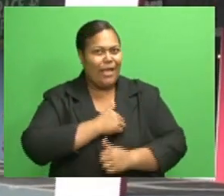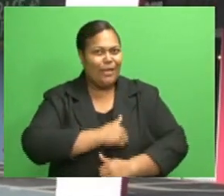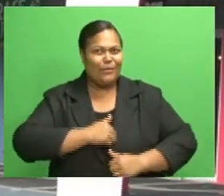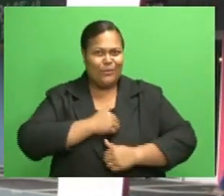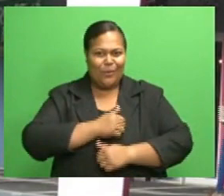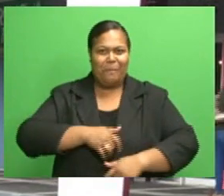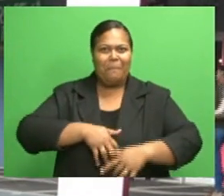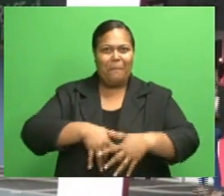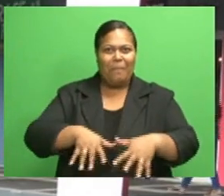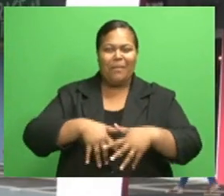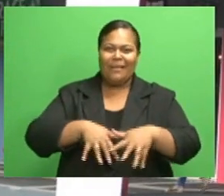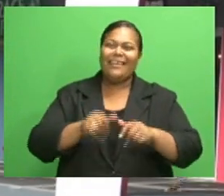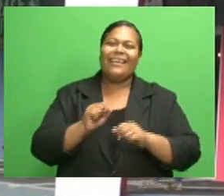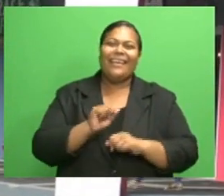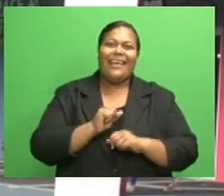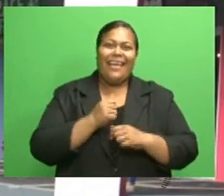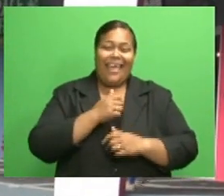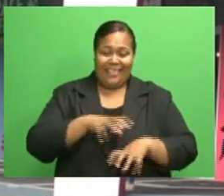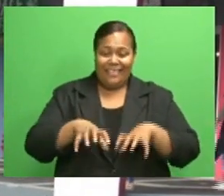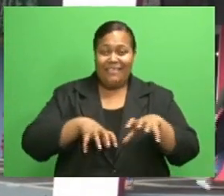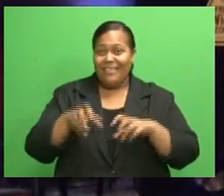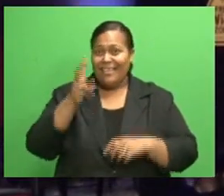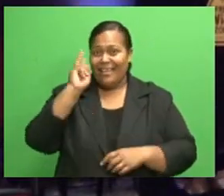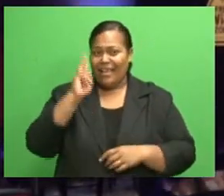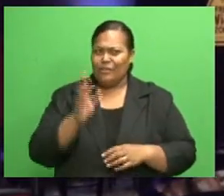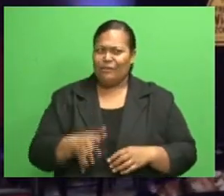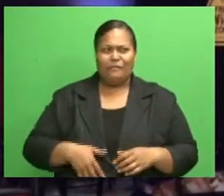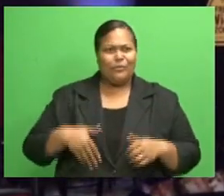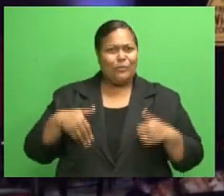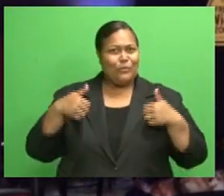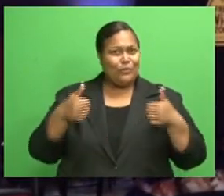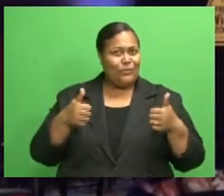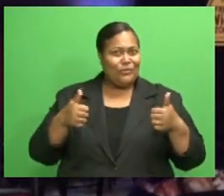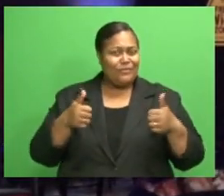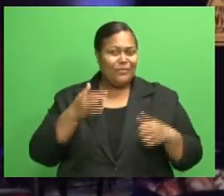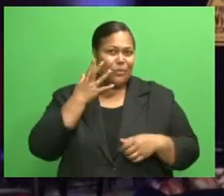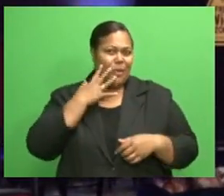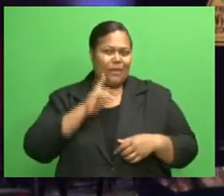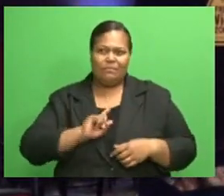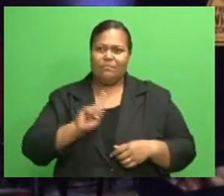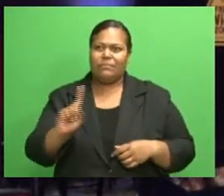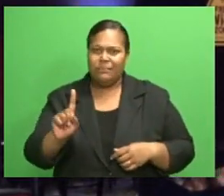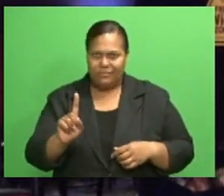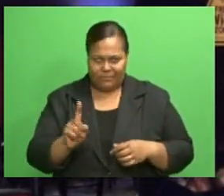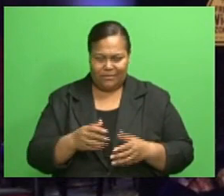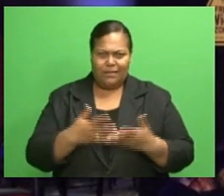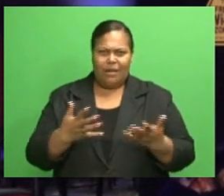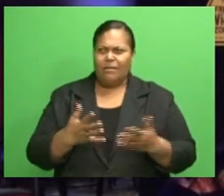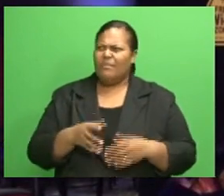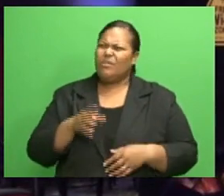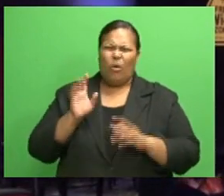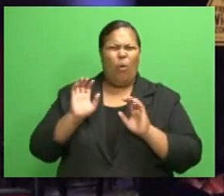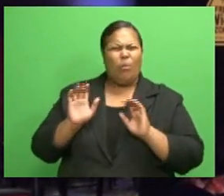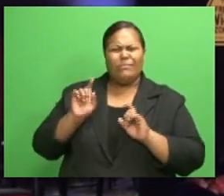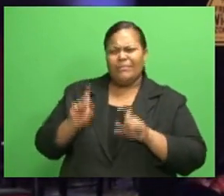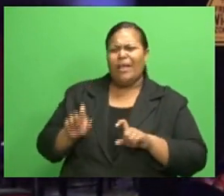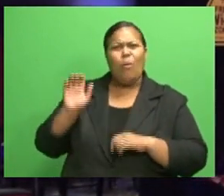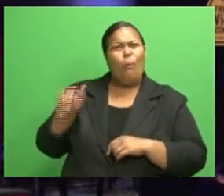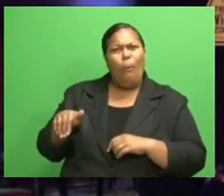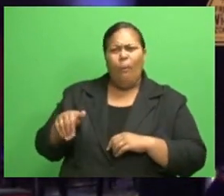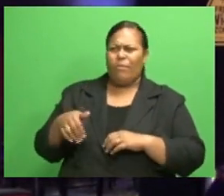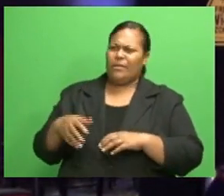again. It feels really good to come out of the lockdown, especially when you're just at home, just relaxing or just watching